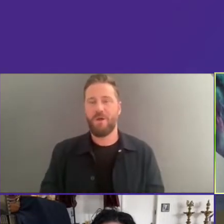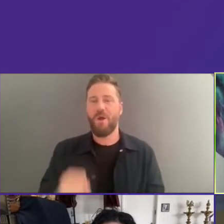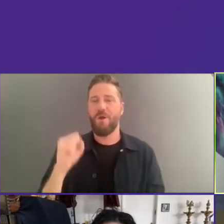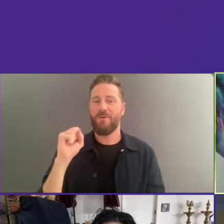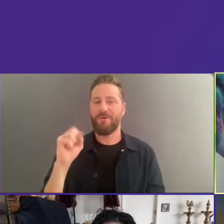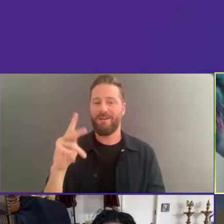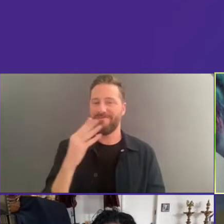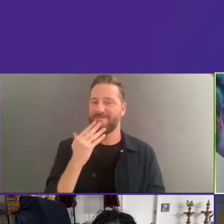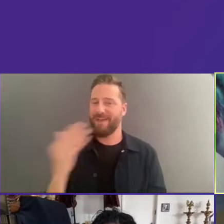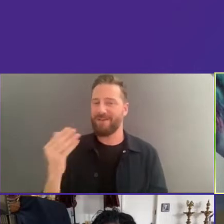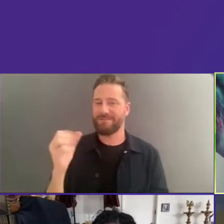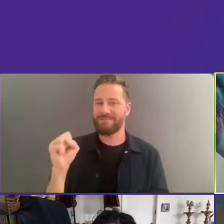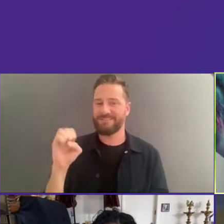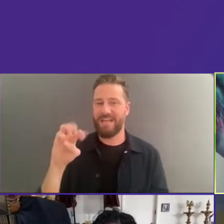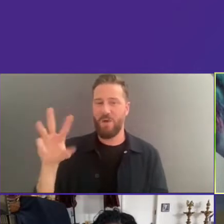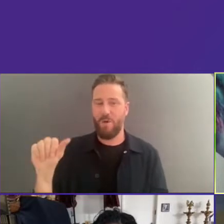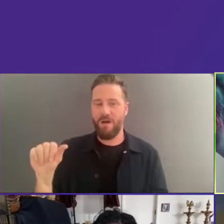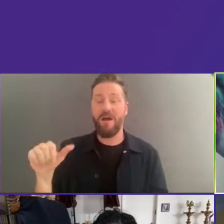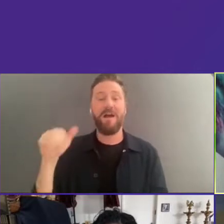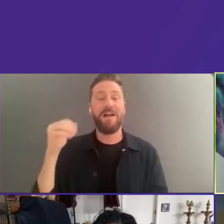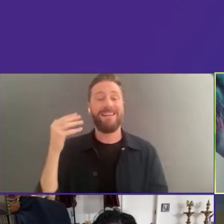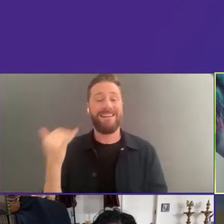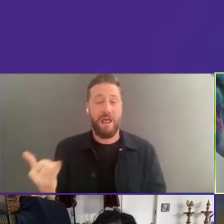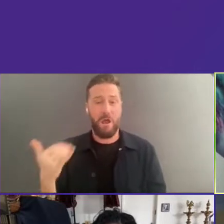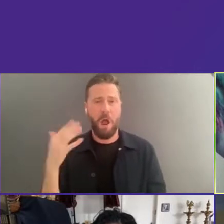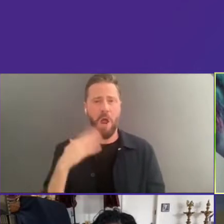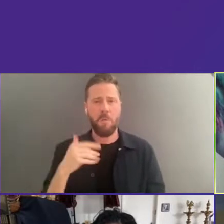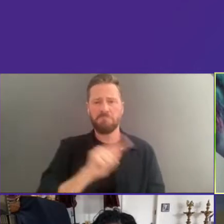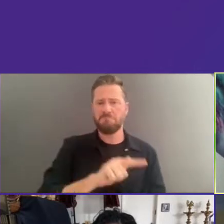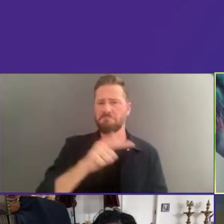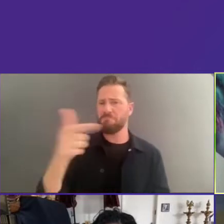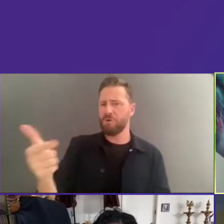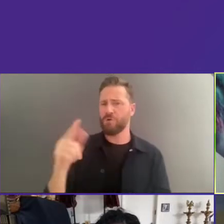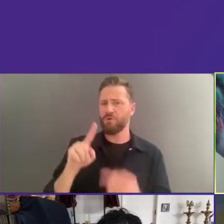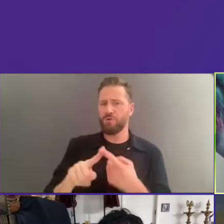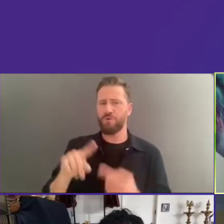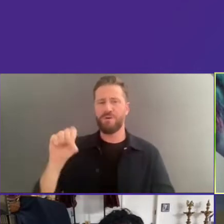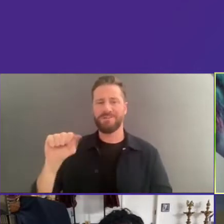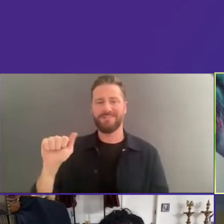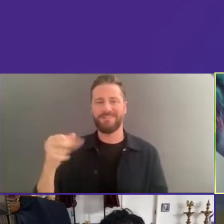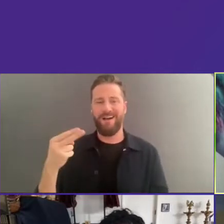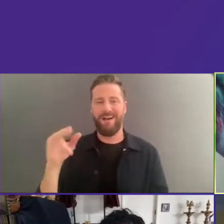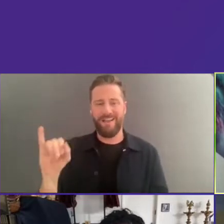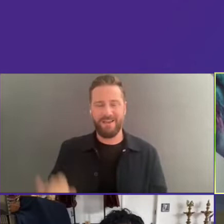Sewaa. Now, let's see, I'll pass it to Sahi.